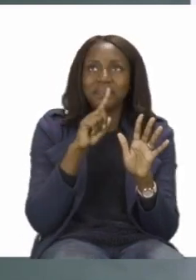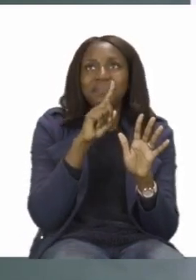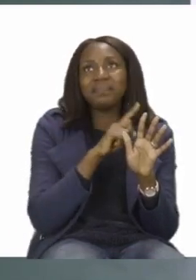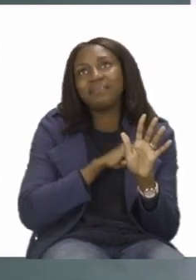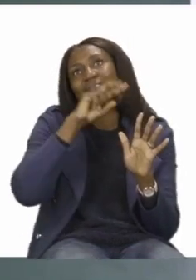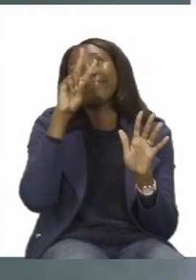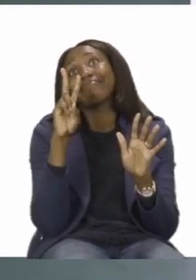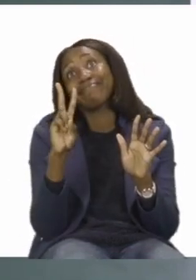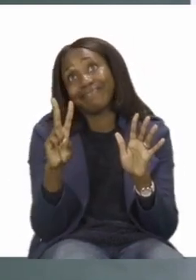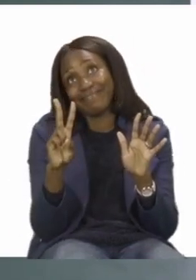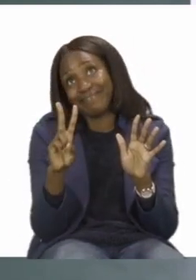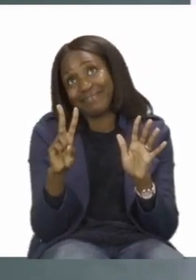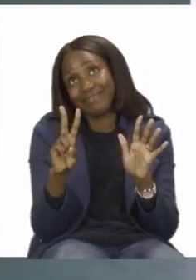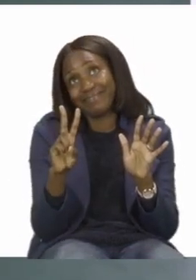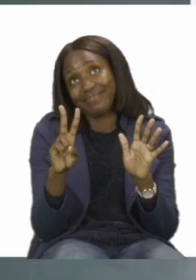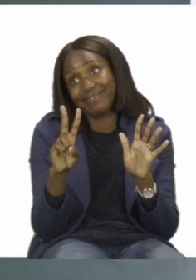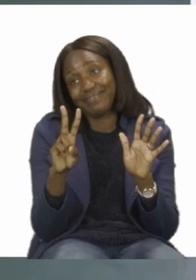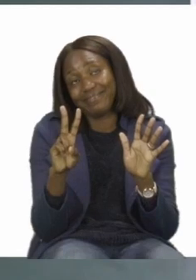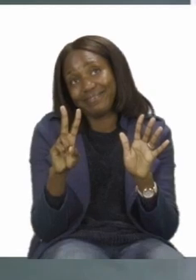13,